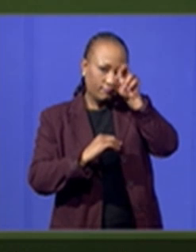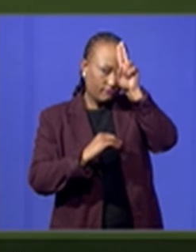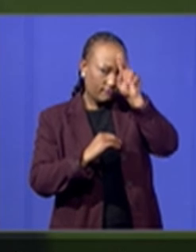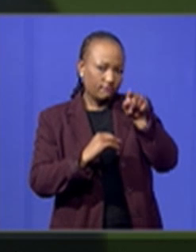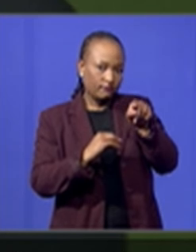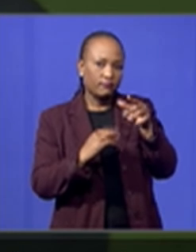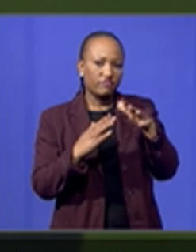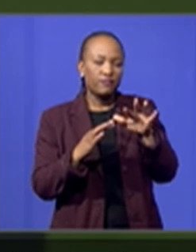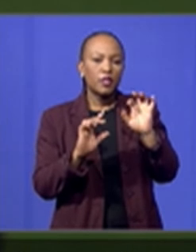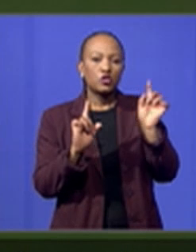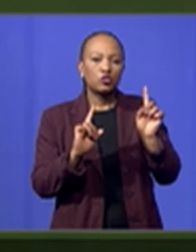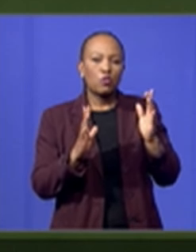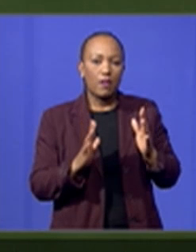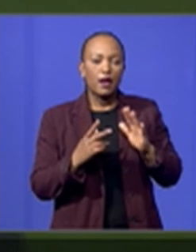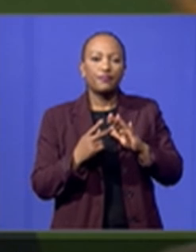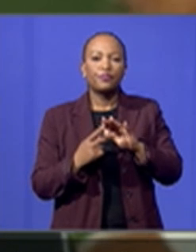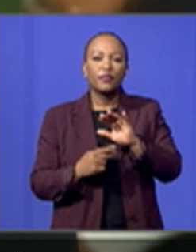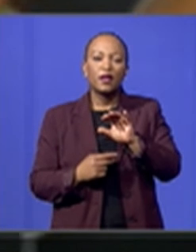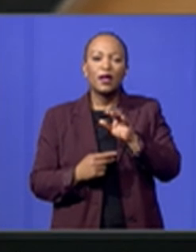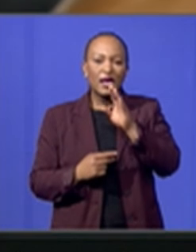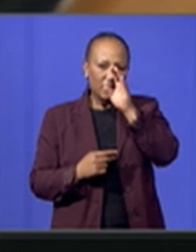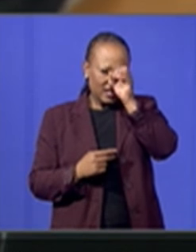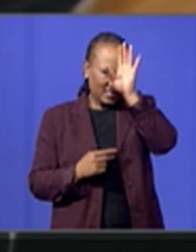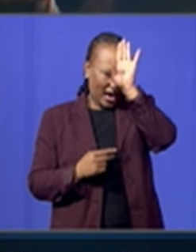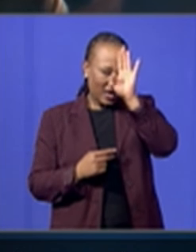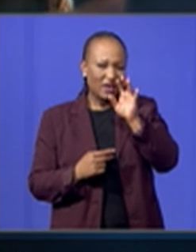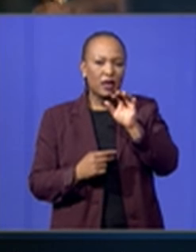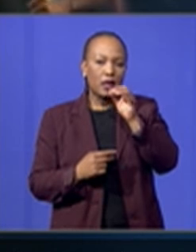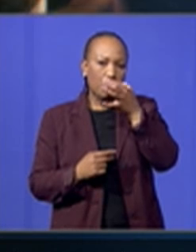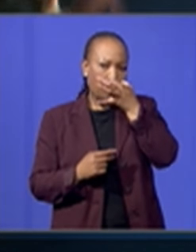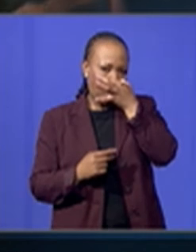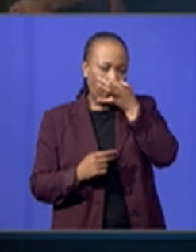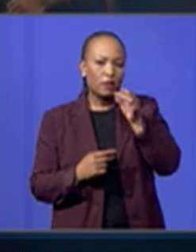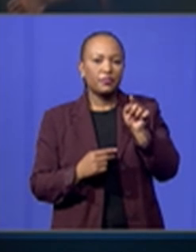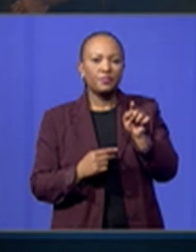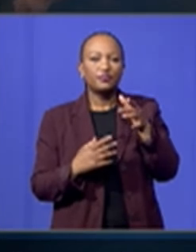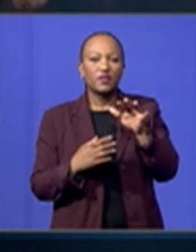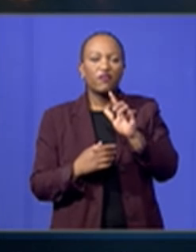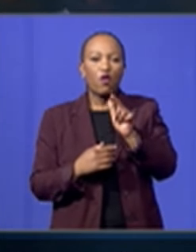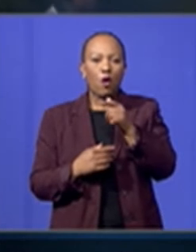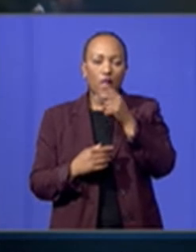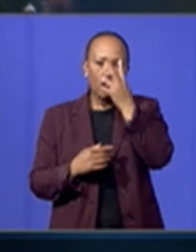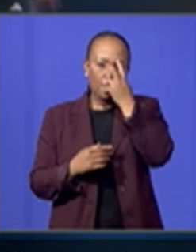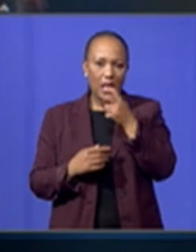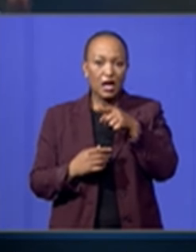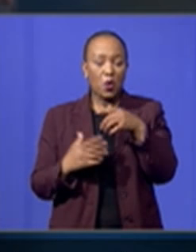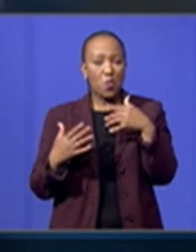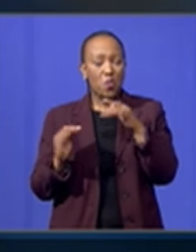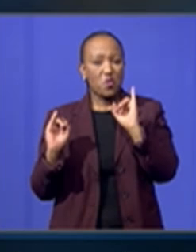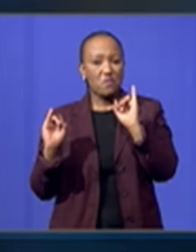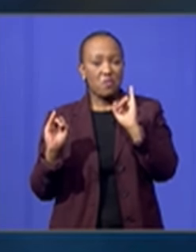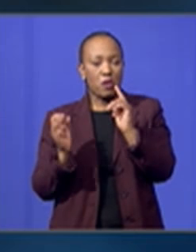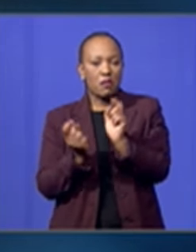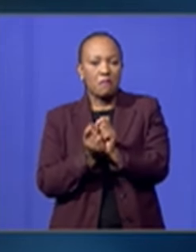ditshwaelo go tswa kwa Stormers, Sharks le Blues e supile mofuta wa motshameko ya All Blacks jaaka o makgwakgwa.